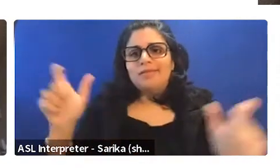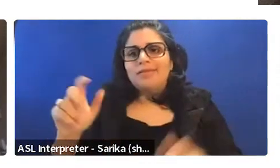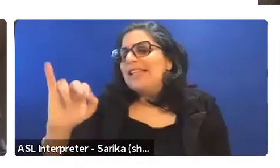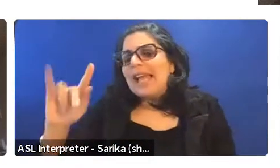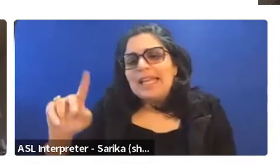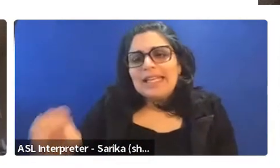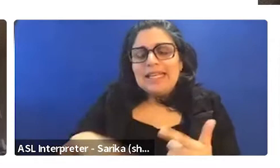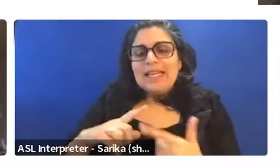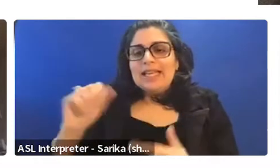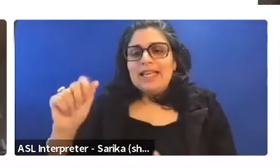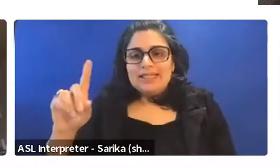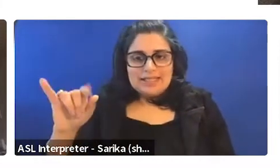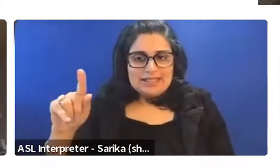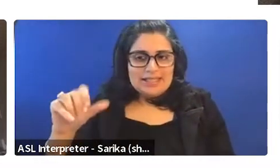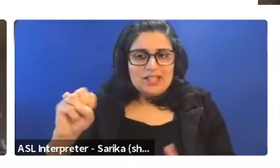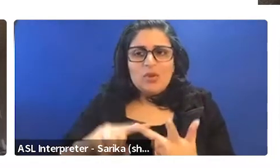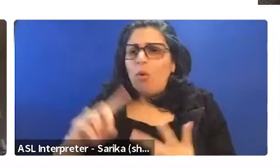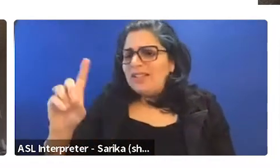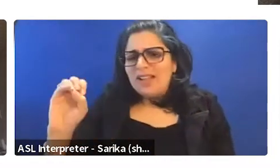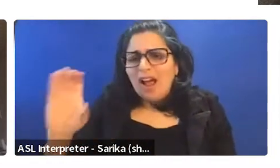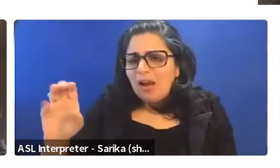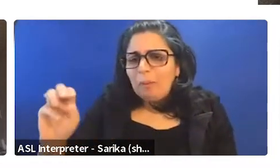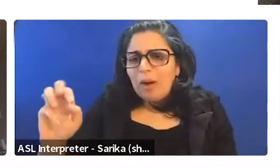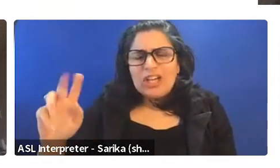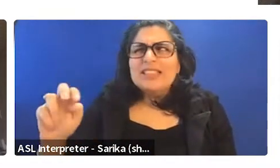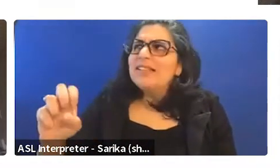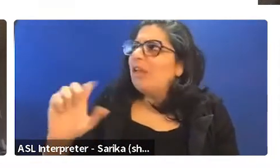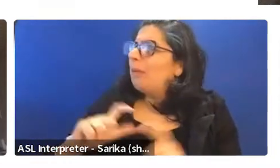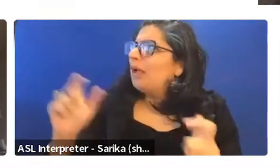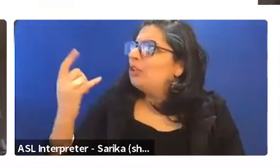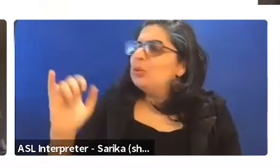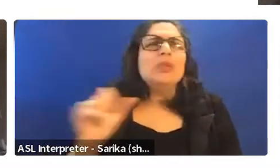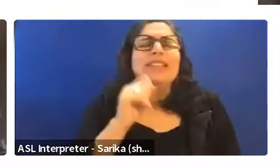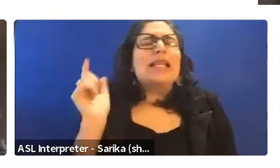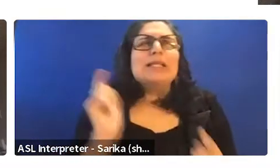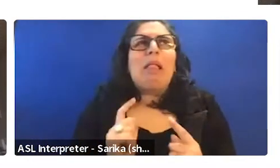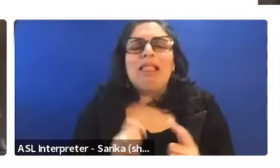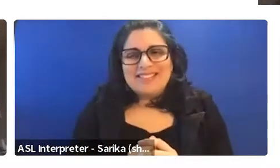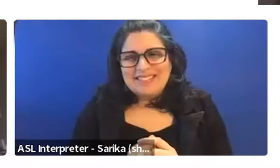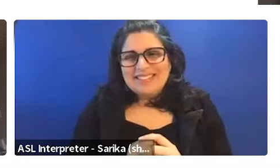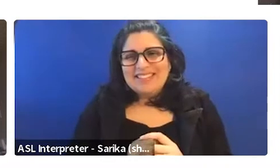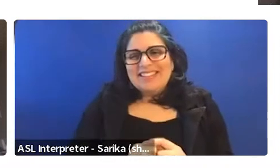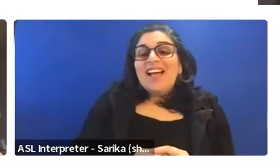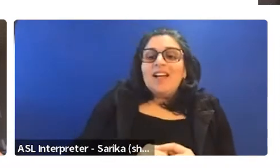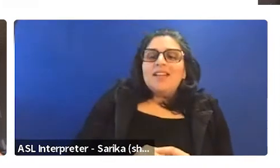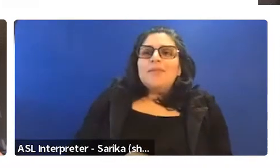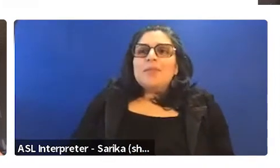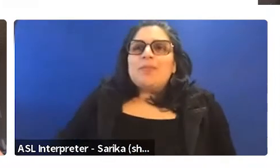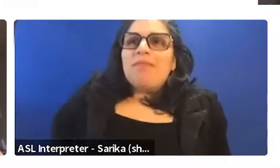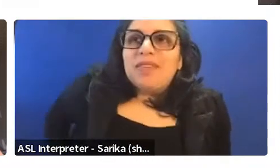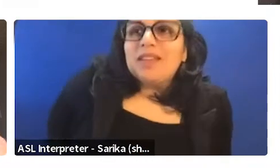as small as Dr. Martens, I think that's a large brand too. Sorry if anyone here is from Dr. Martens.